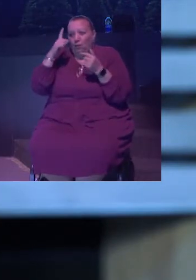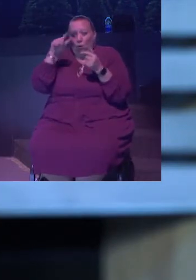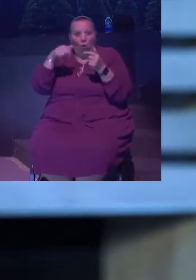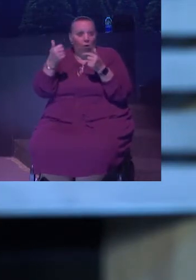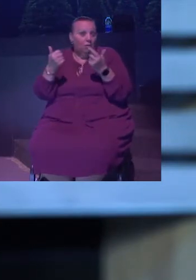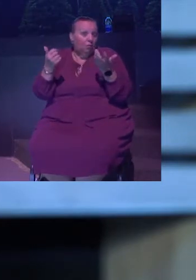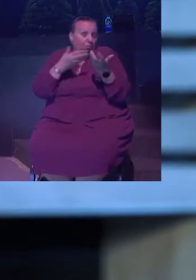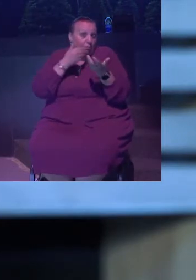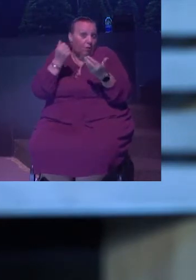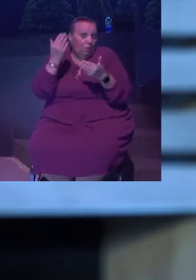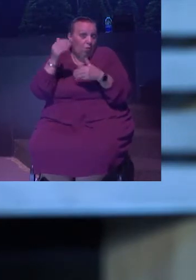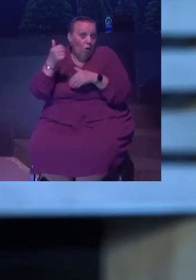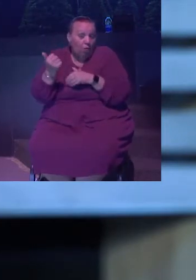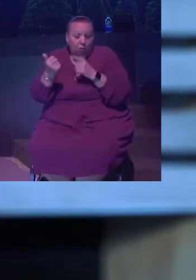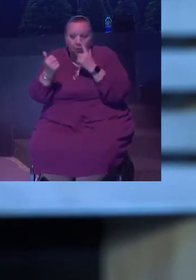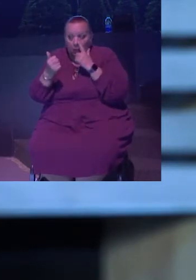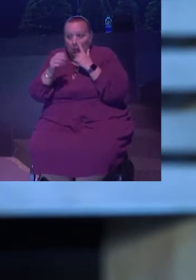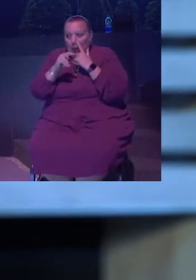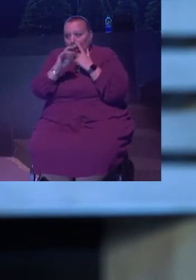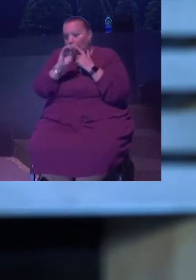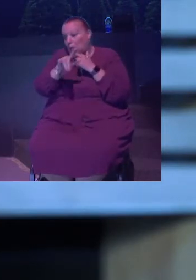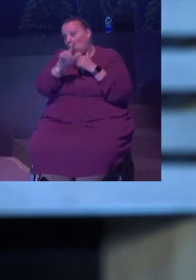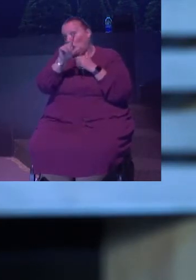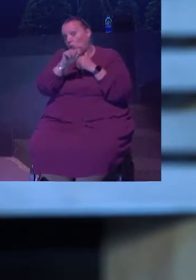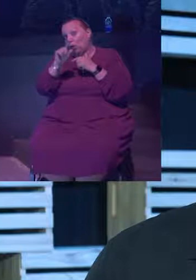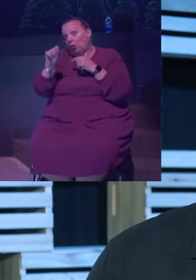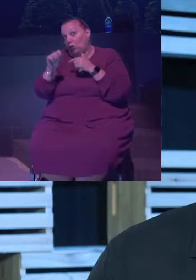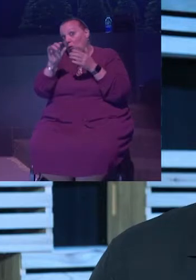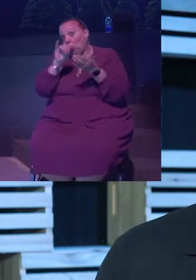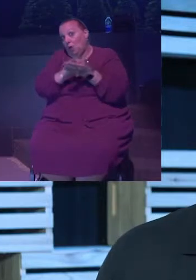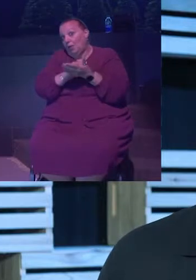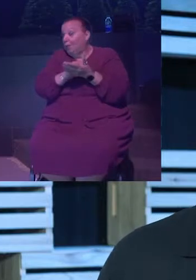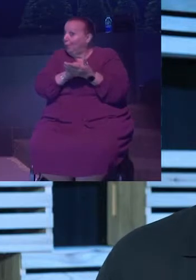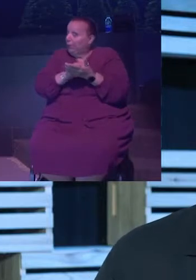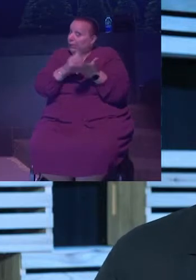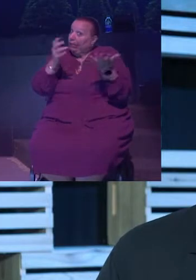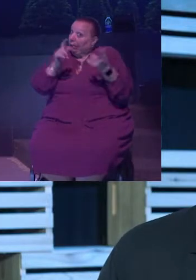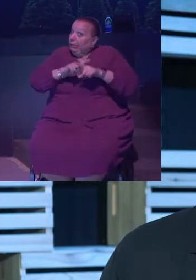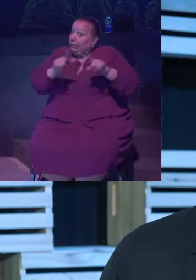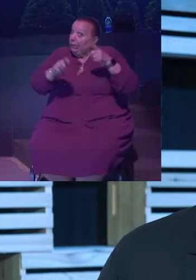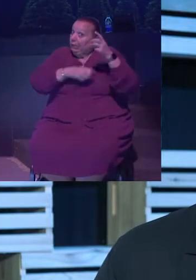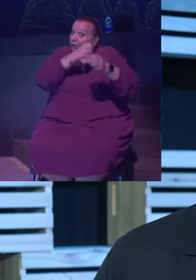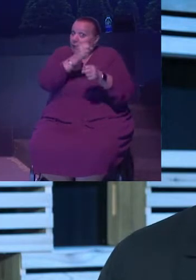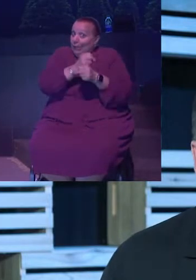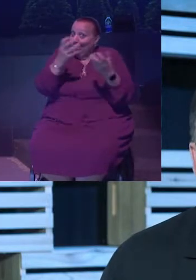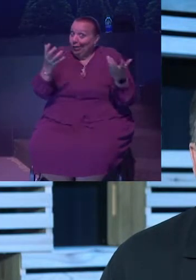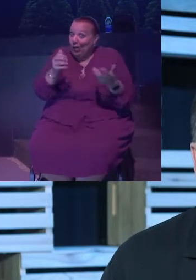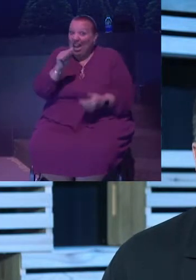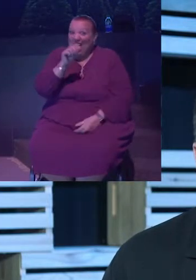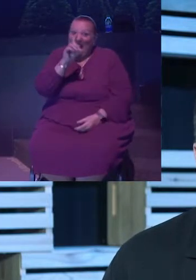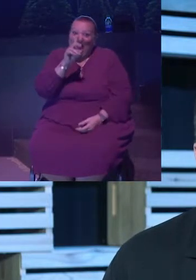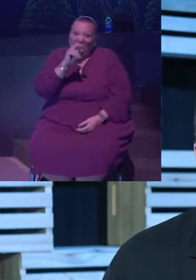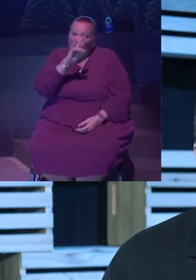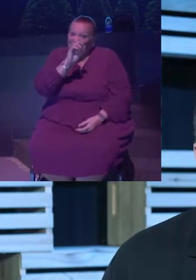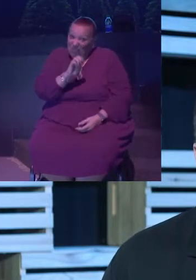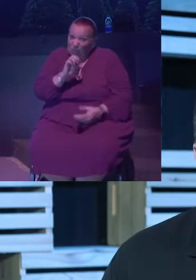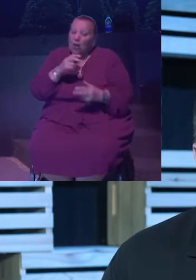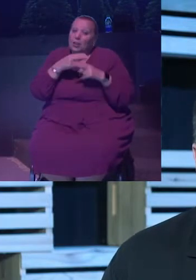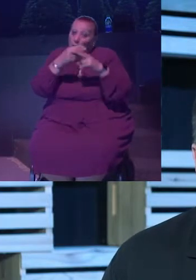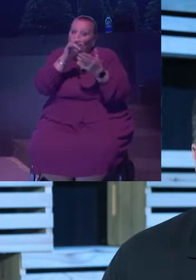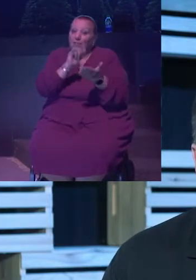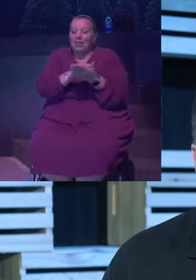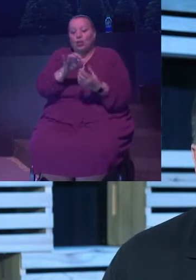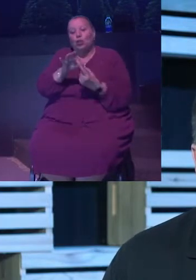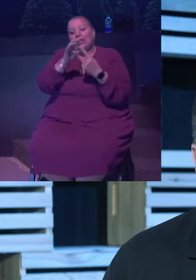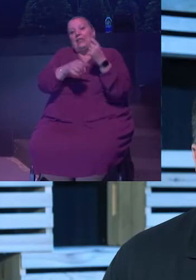others. For example, 2020 has been an adventure. And I like to call it an adventure because it's been a very unique year